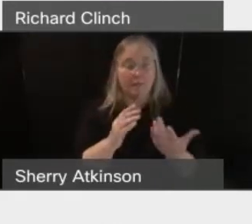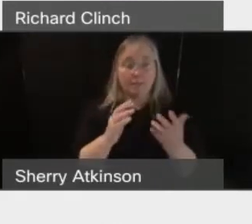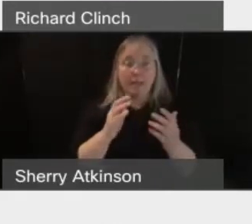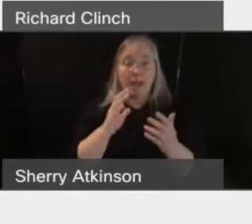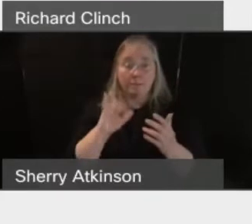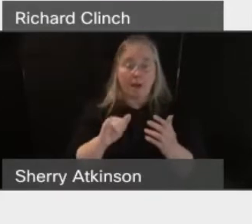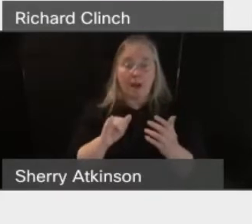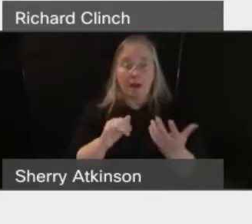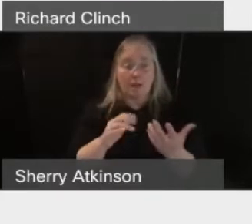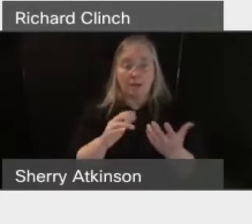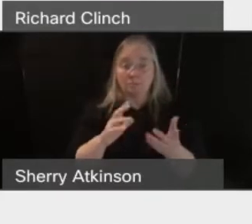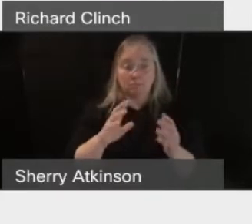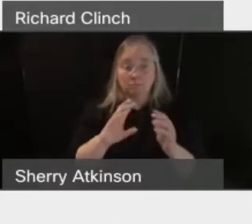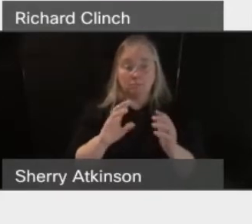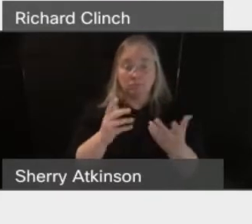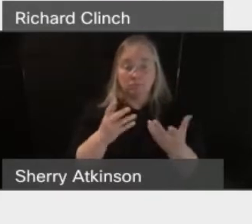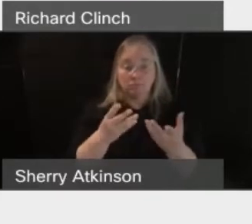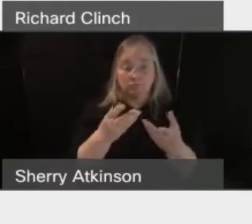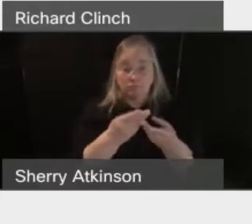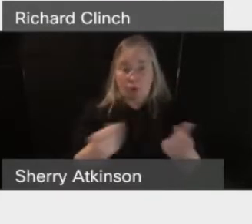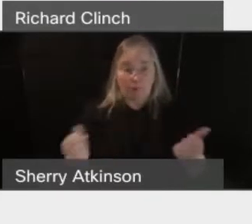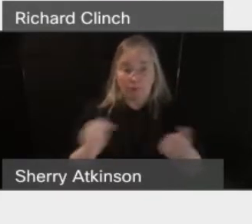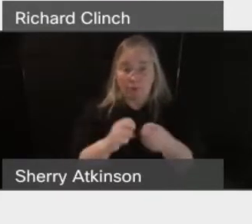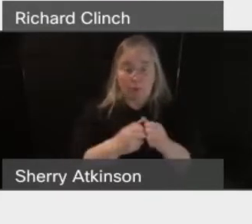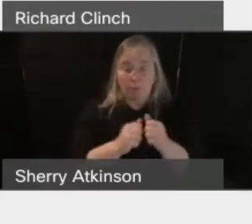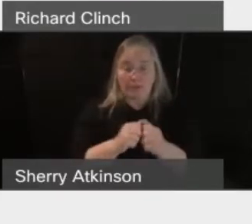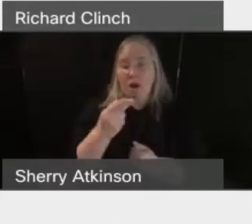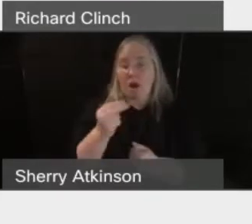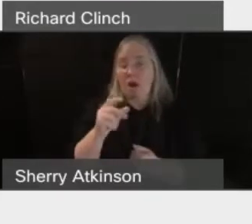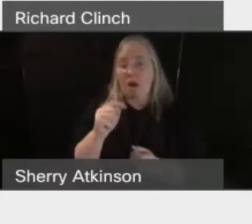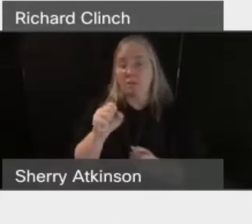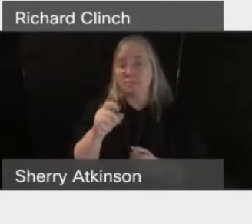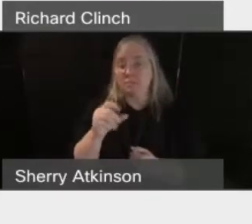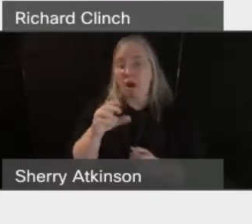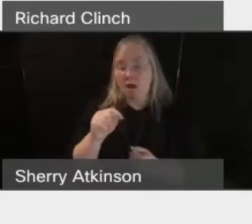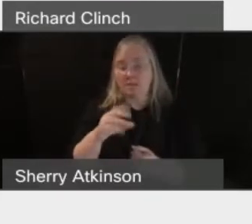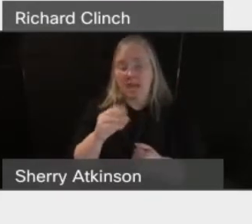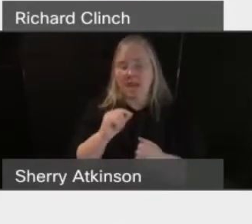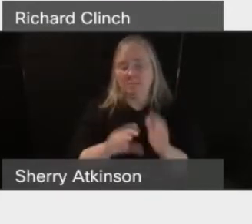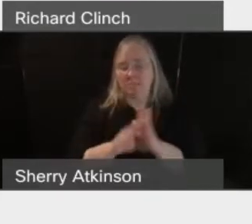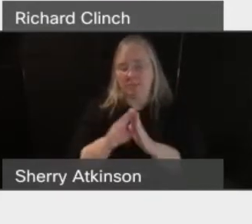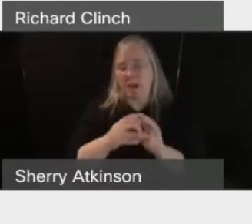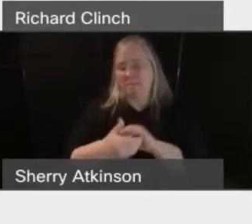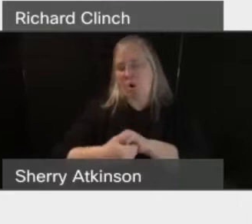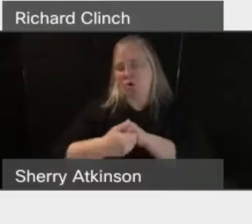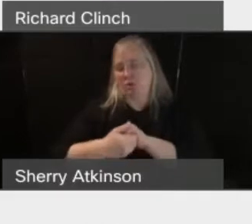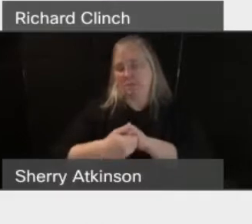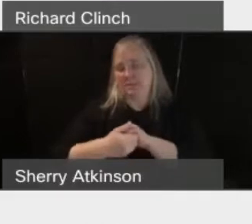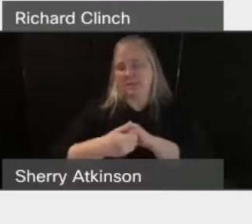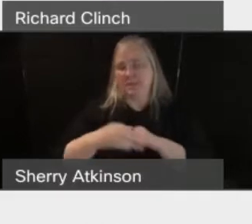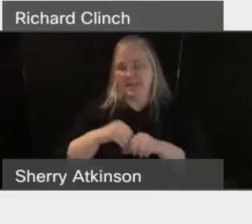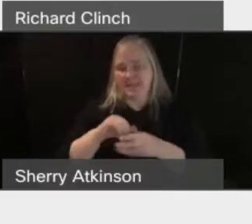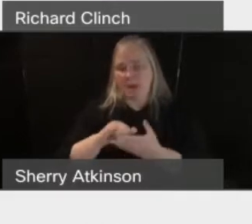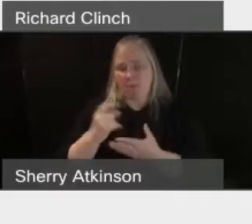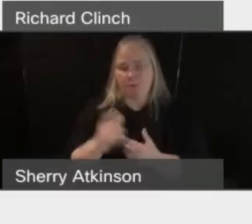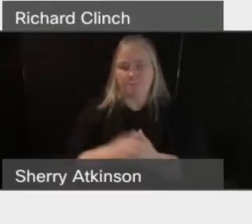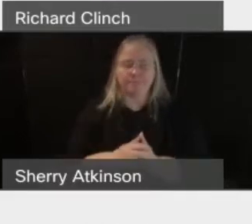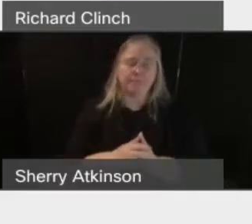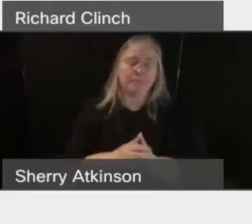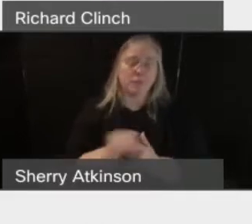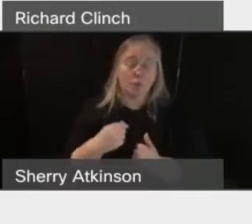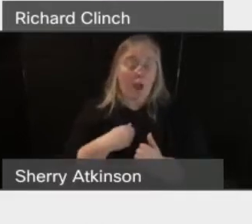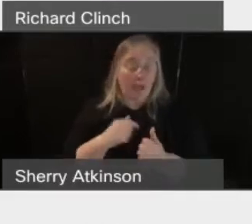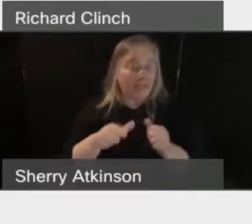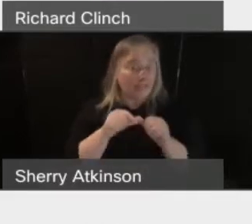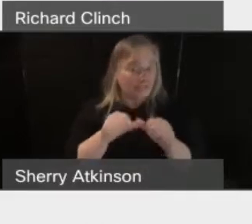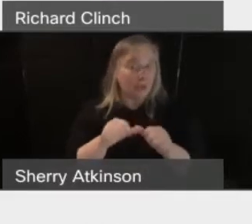with hotspots and the essentials needed there and building our partnerships in that one. So I can continue